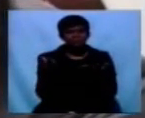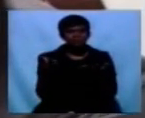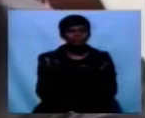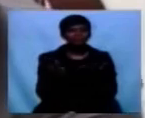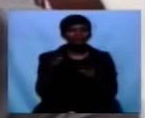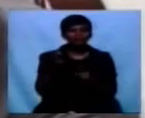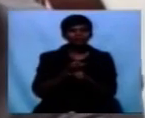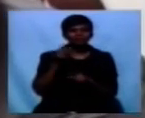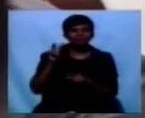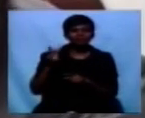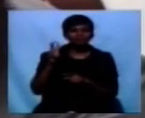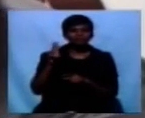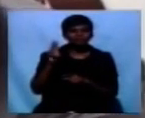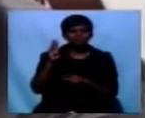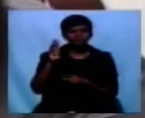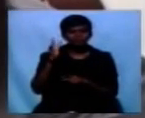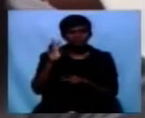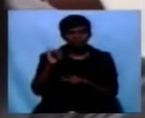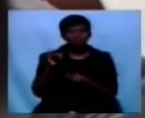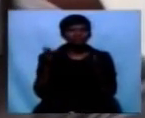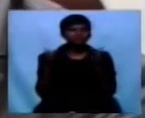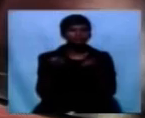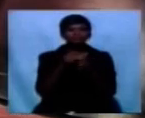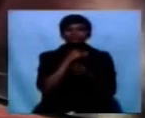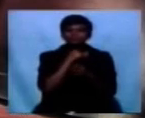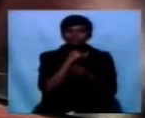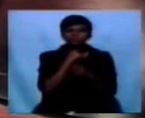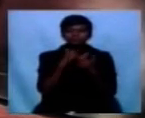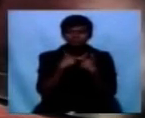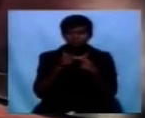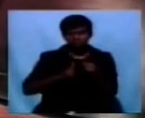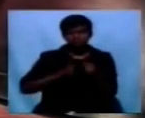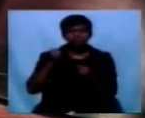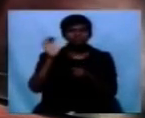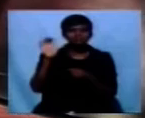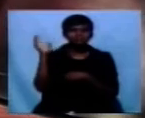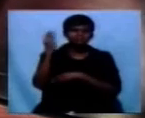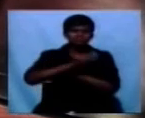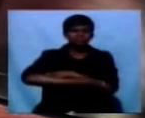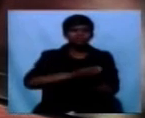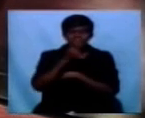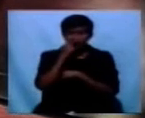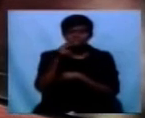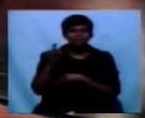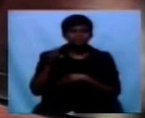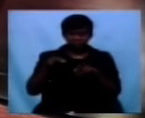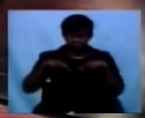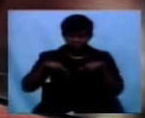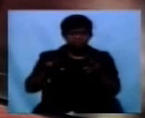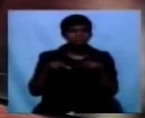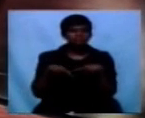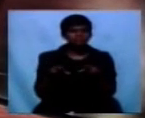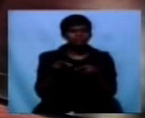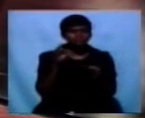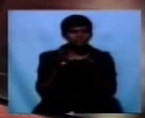from Vubu to Chadiza, from Chadiza to Katete. I've even been to Chanidabod. You see the need of the road network.